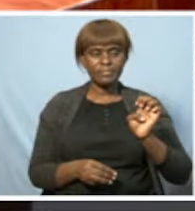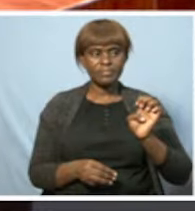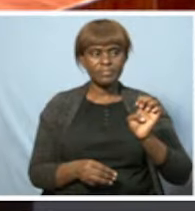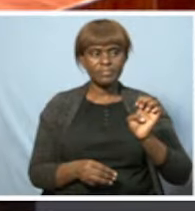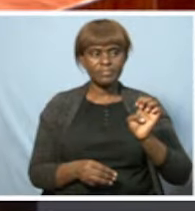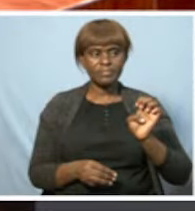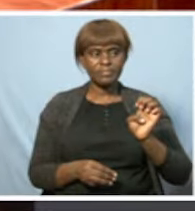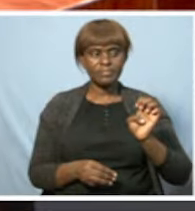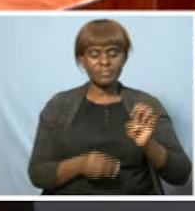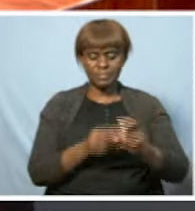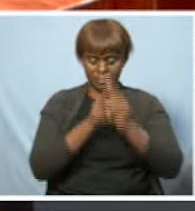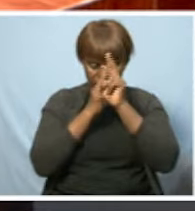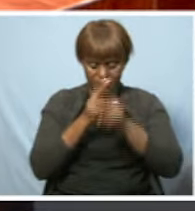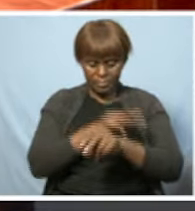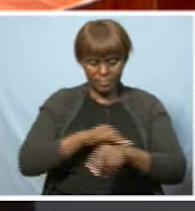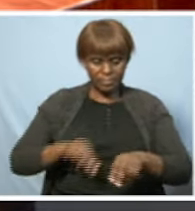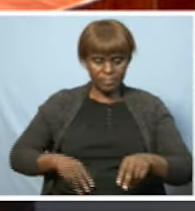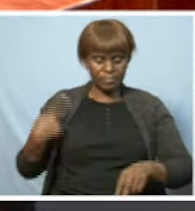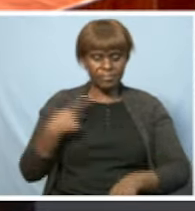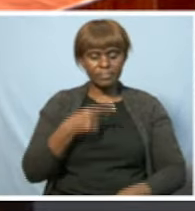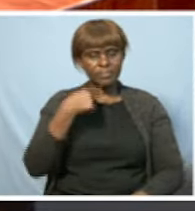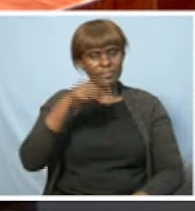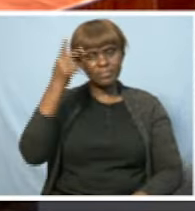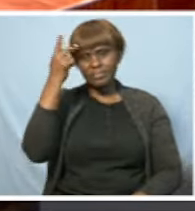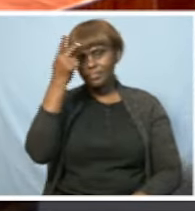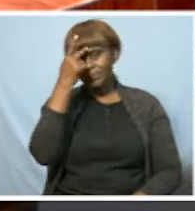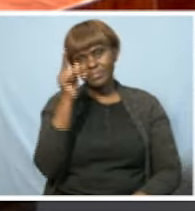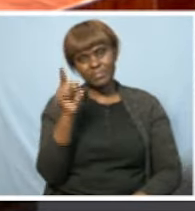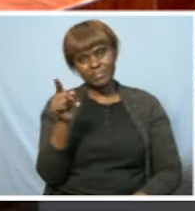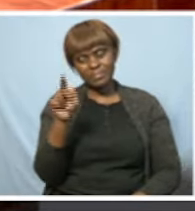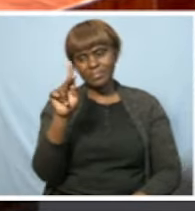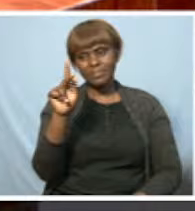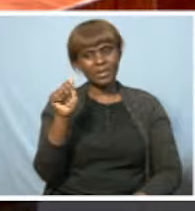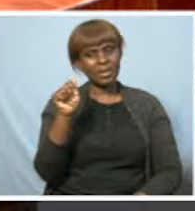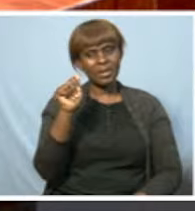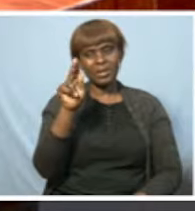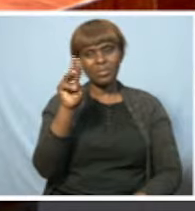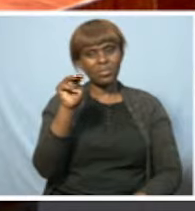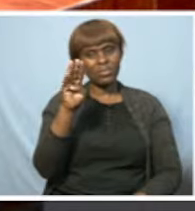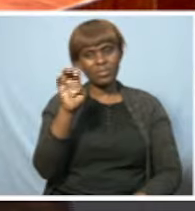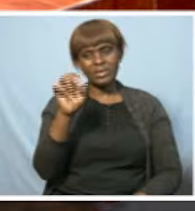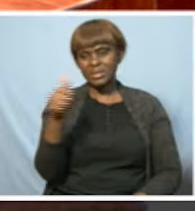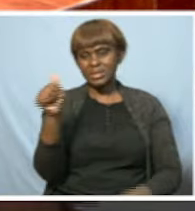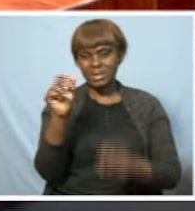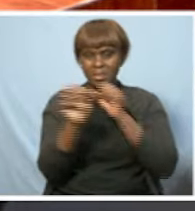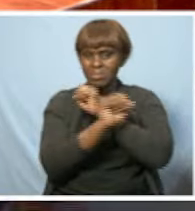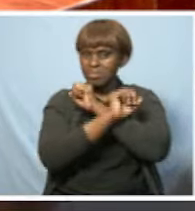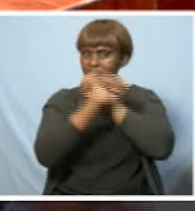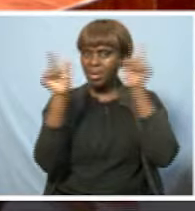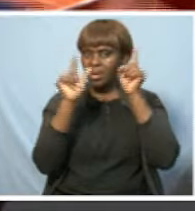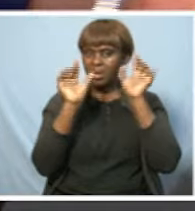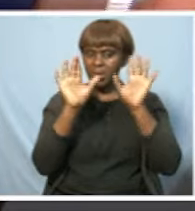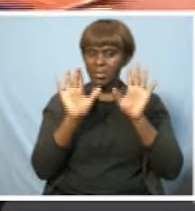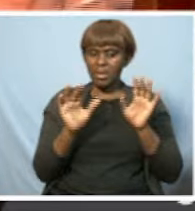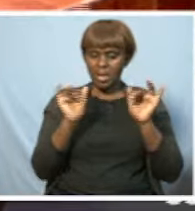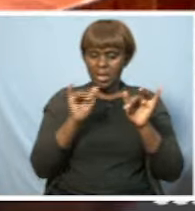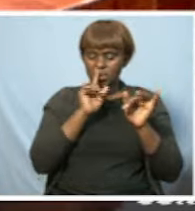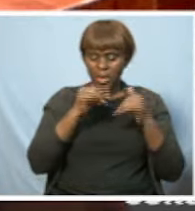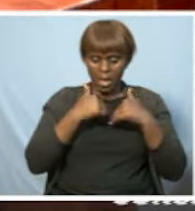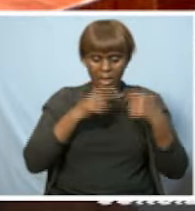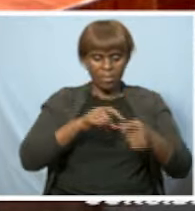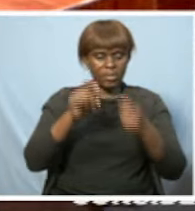The Honorable Member of PETAUKE, I mean, Kaumbwe, is actually amazed that, yes, we have